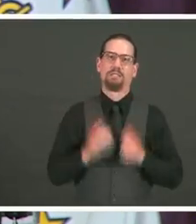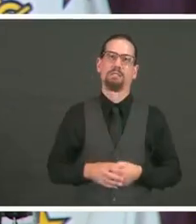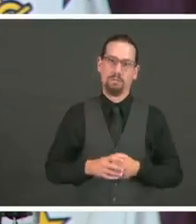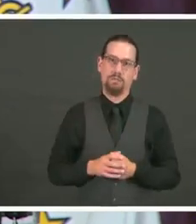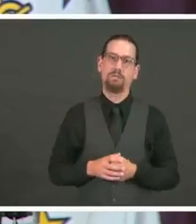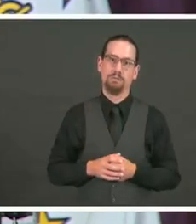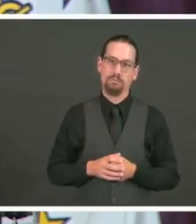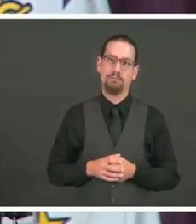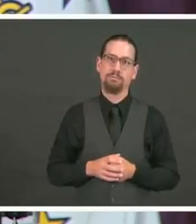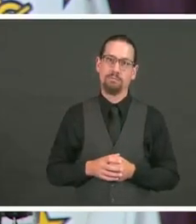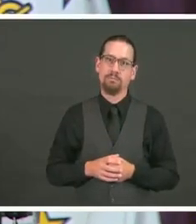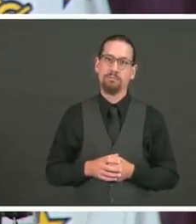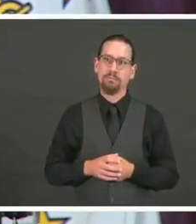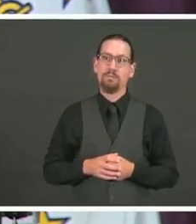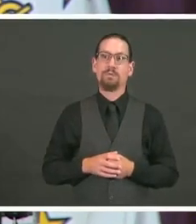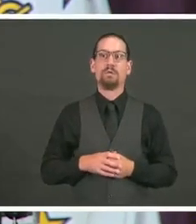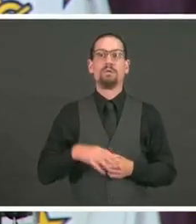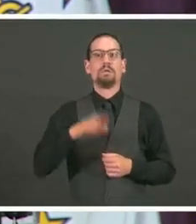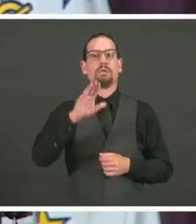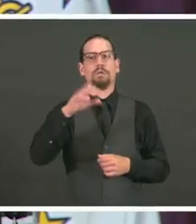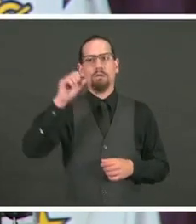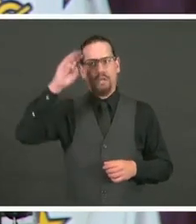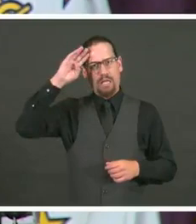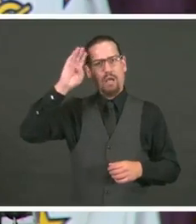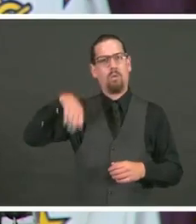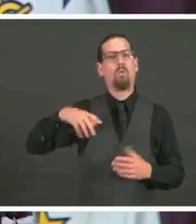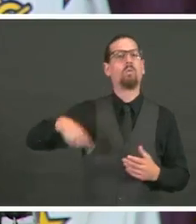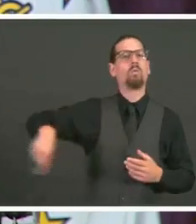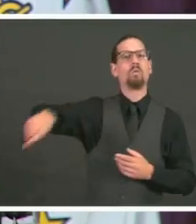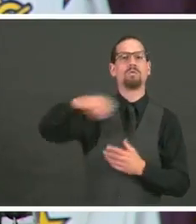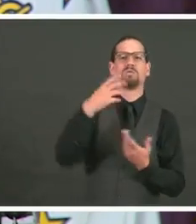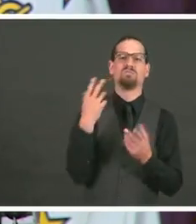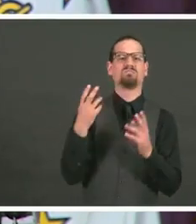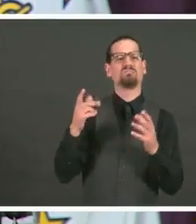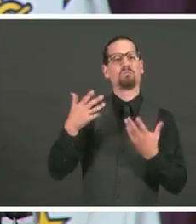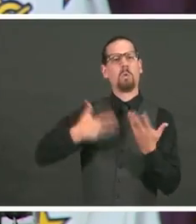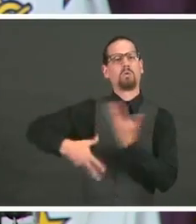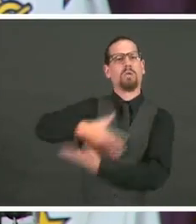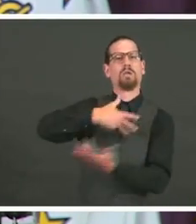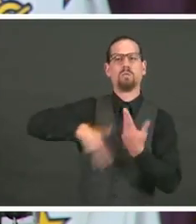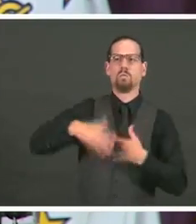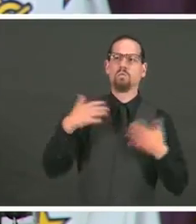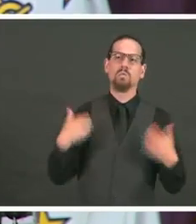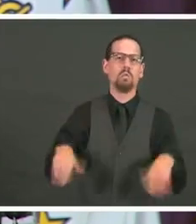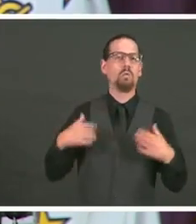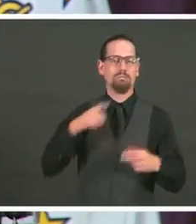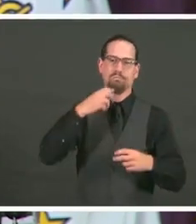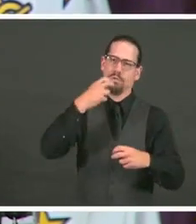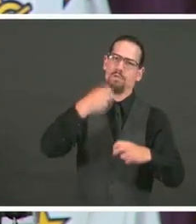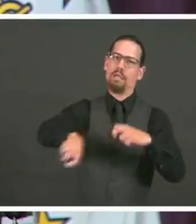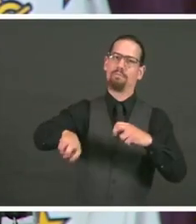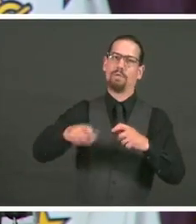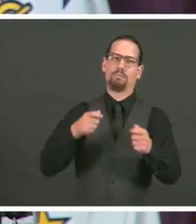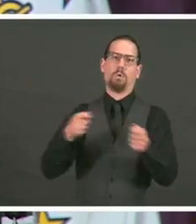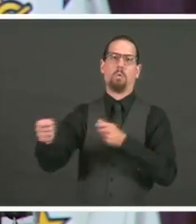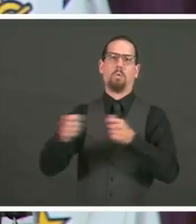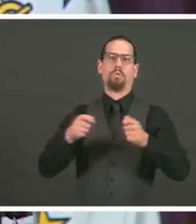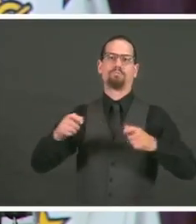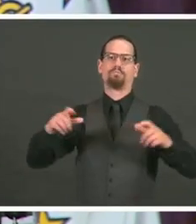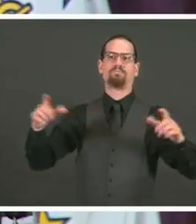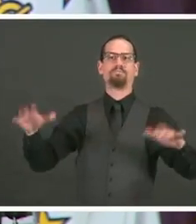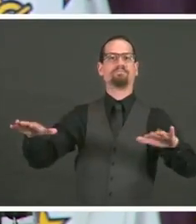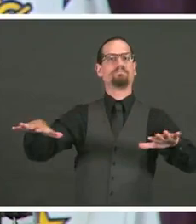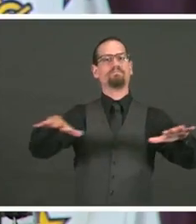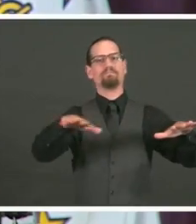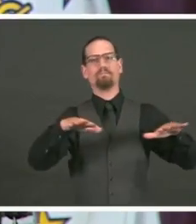having trouble keeping the social gatherings under control, we are also going to increase enforcement around social gatherings. We